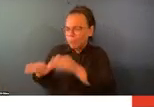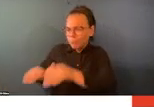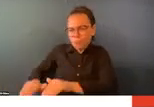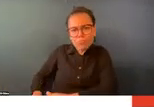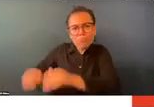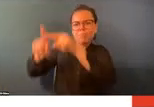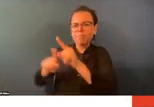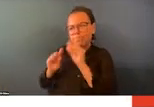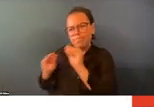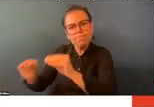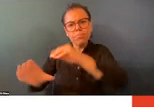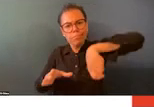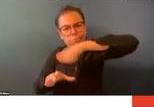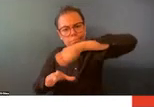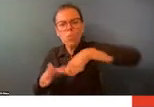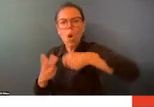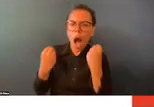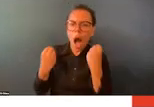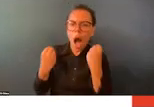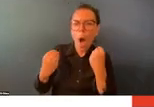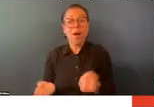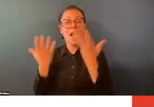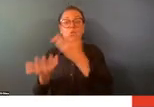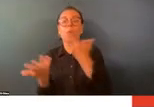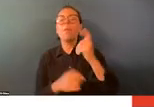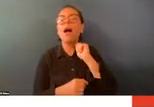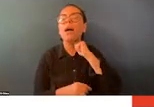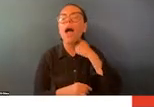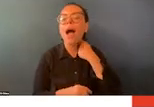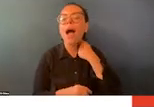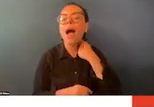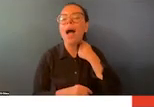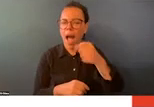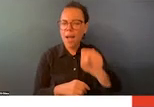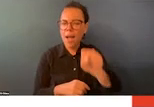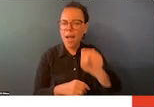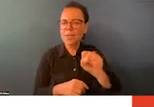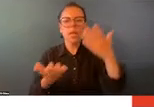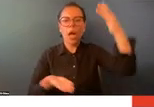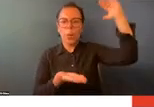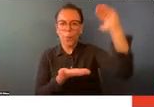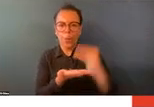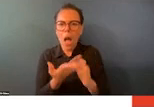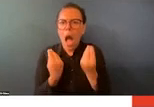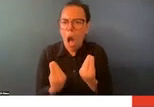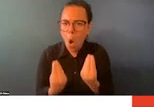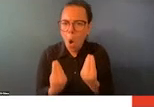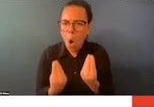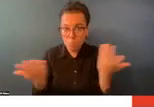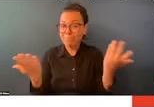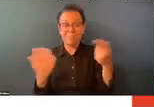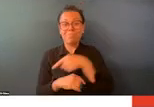Consuming fresh local low mechanized food reduces embodies greenhouse gas emissions from